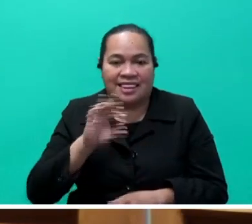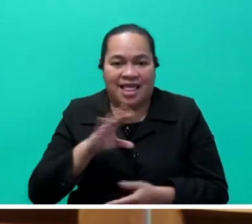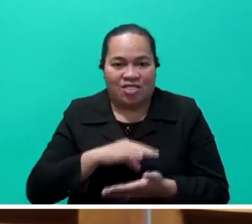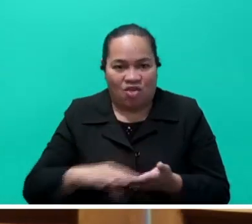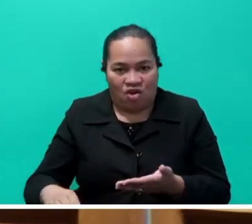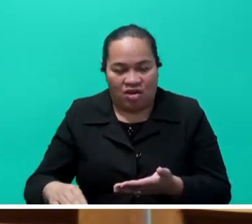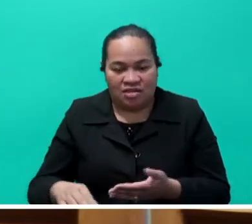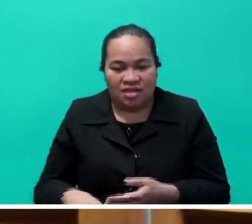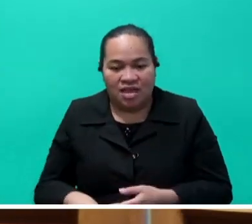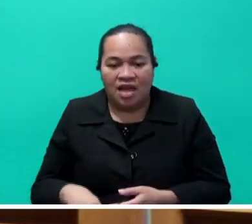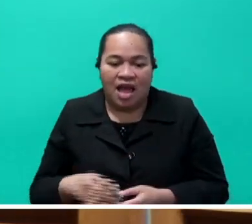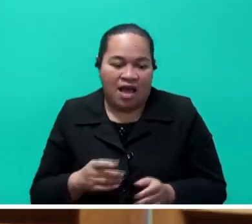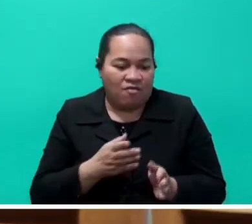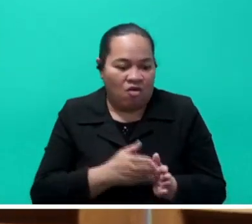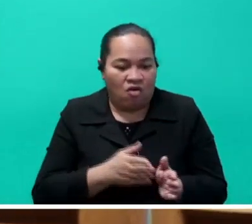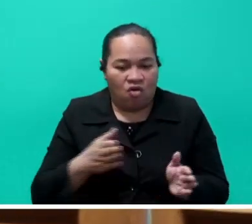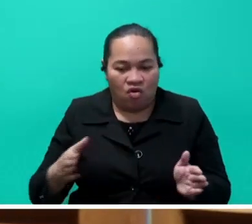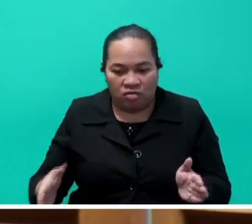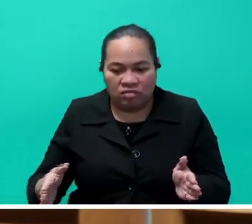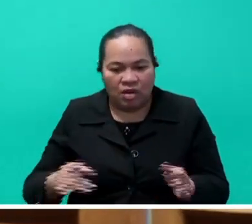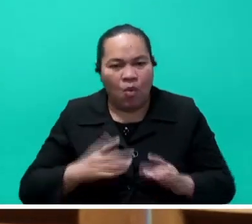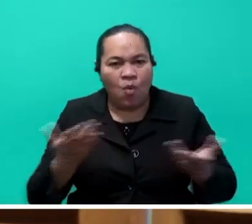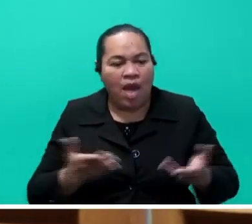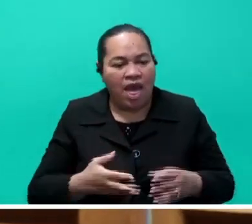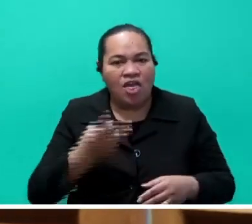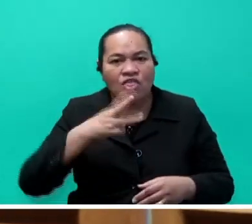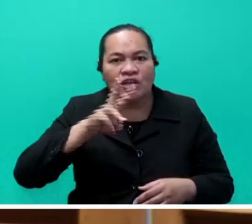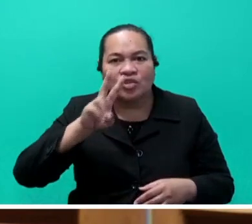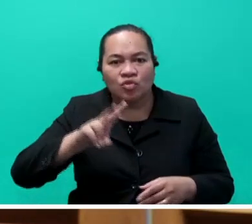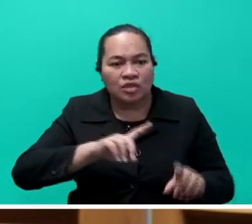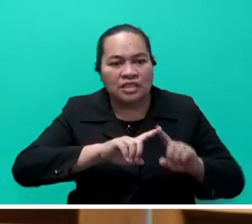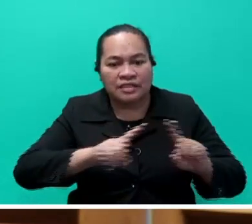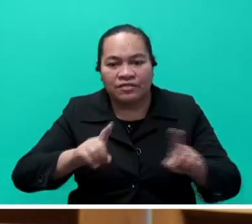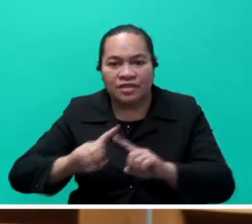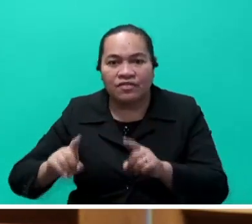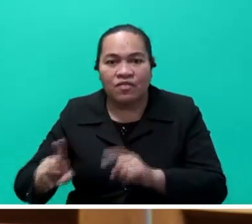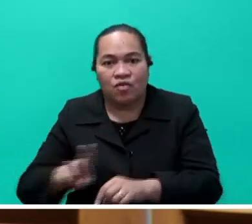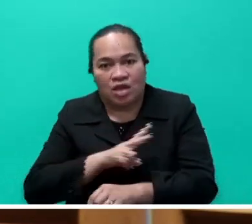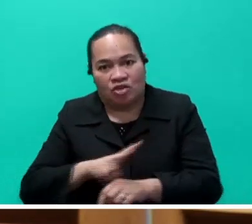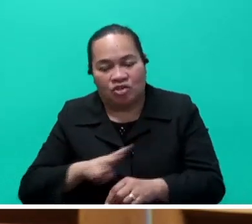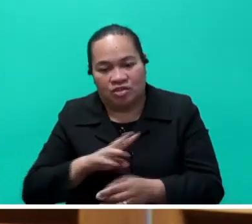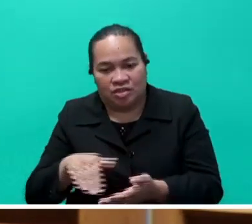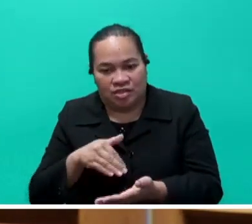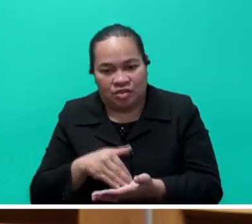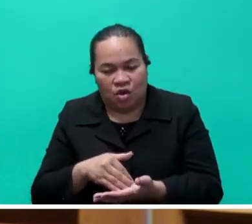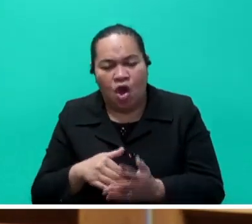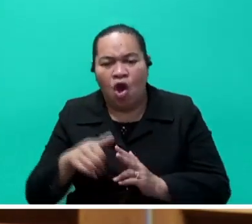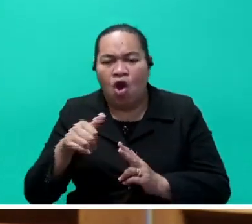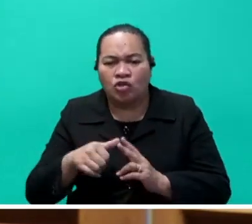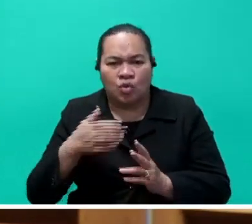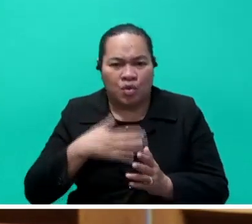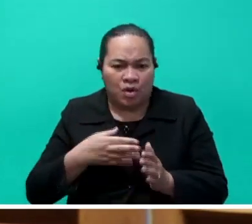its 32 vocational centers. And we are also exploring ways to also restore